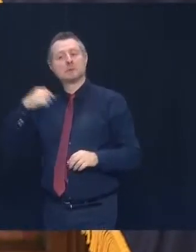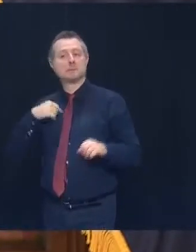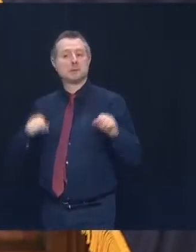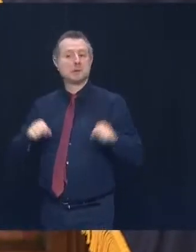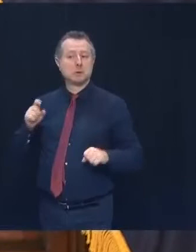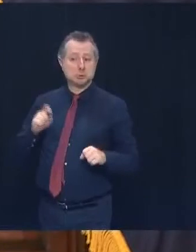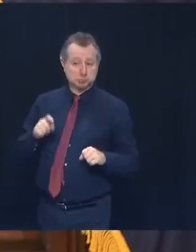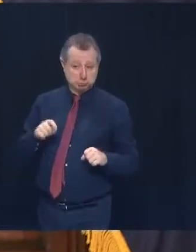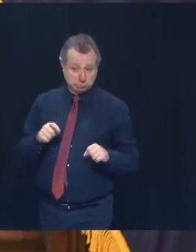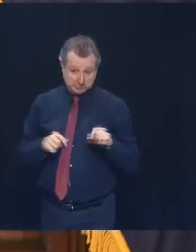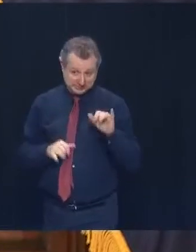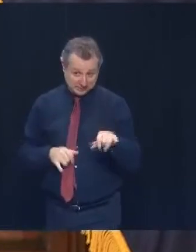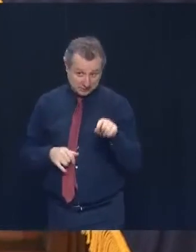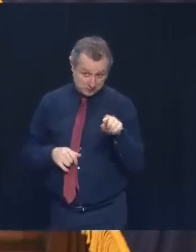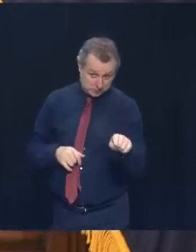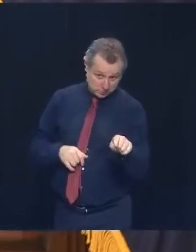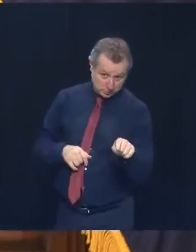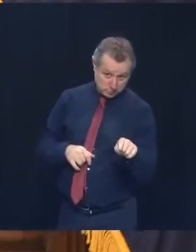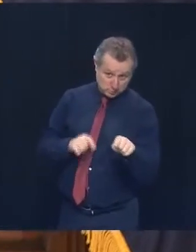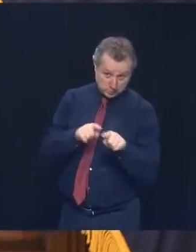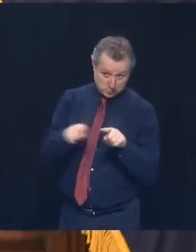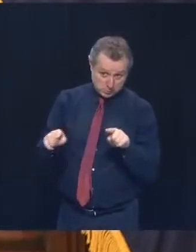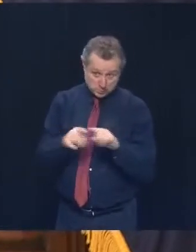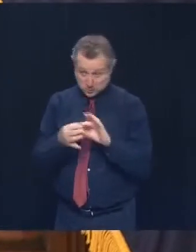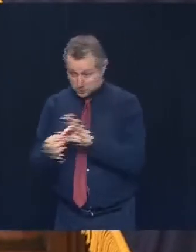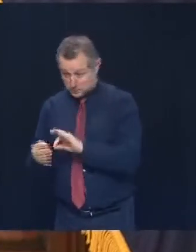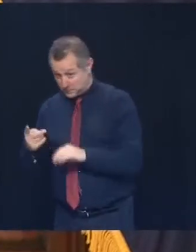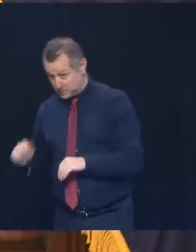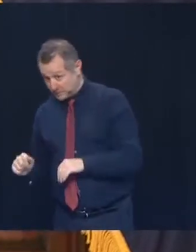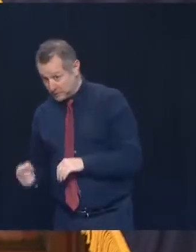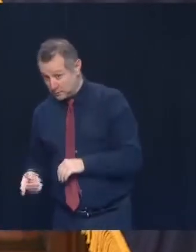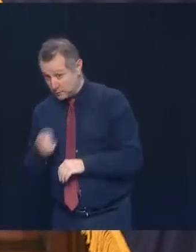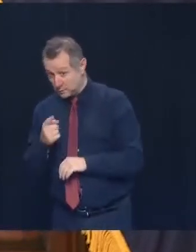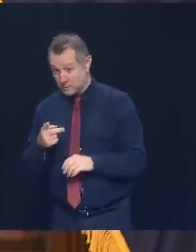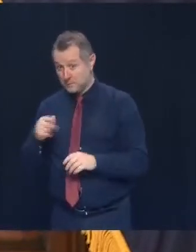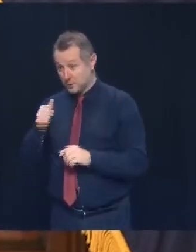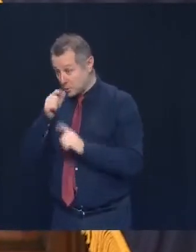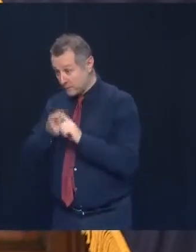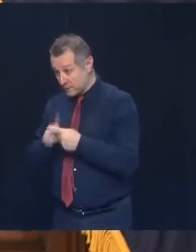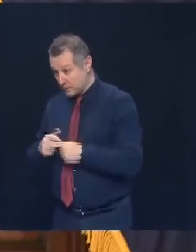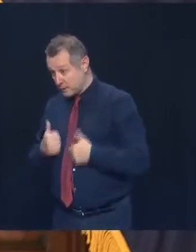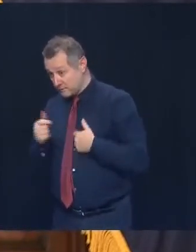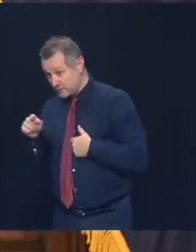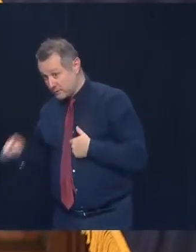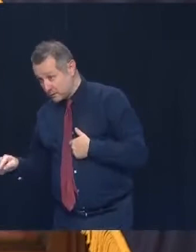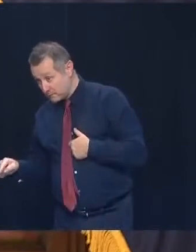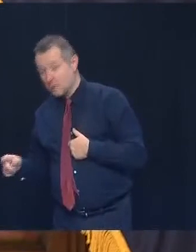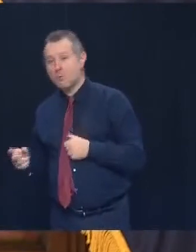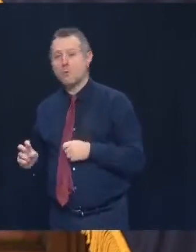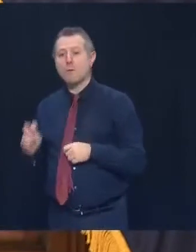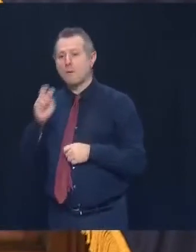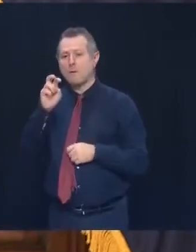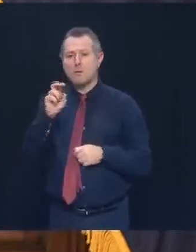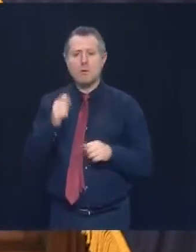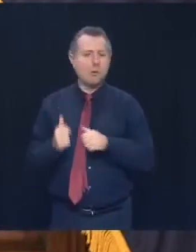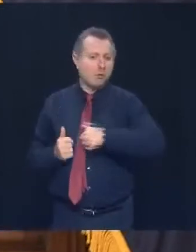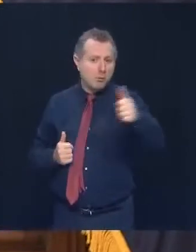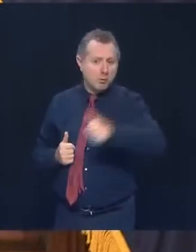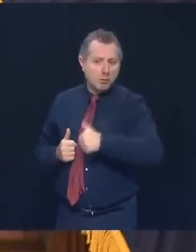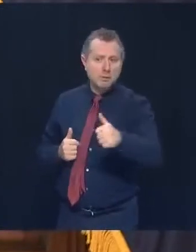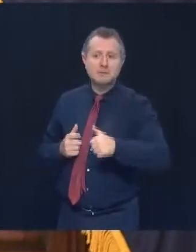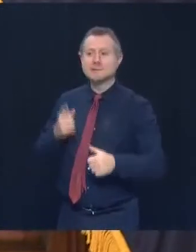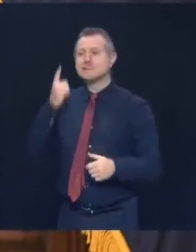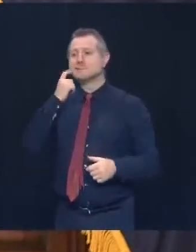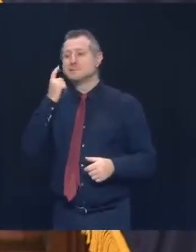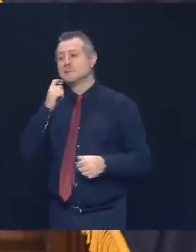to Pennsylvania? Does your girlfriend live in Pennsylvania? Are you going back and forth? Did you just go, you know, to